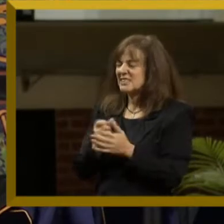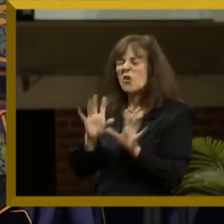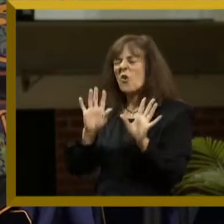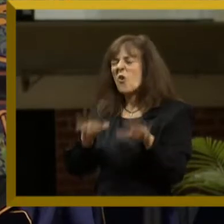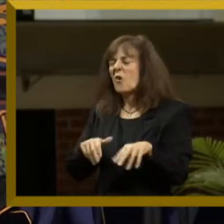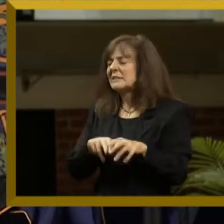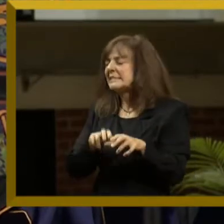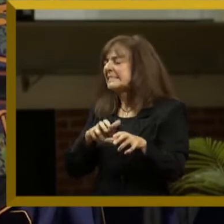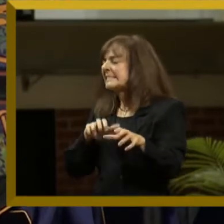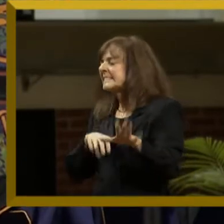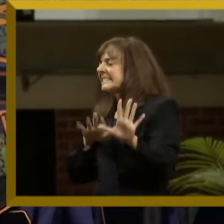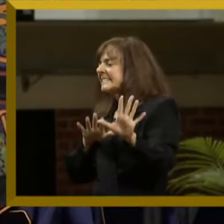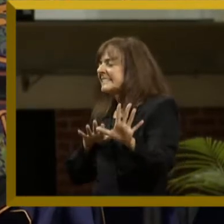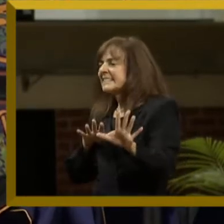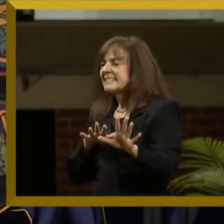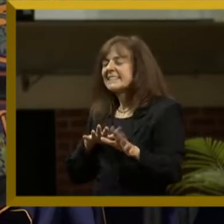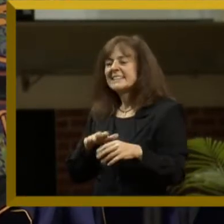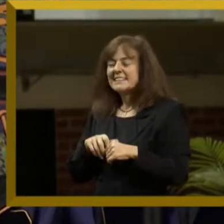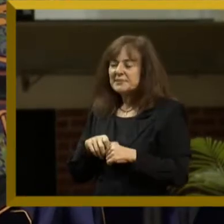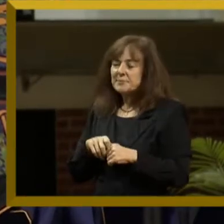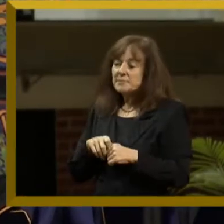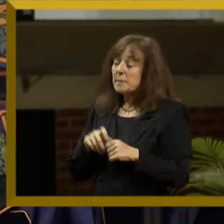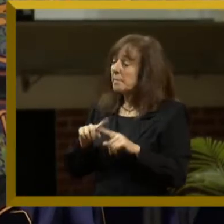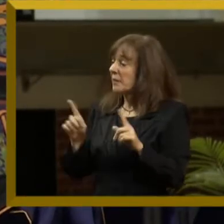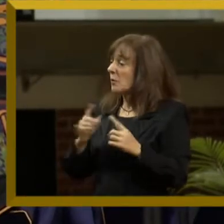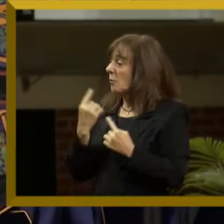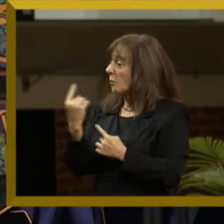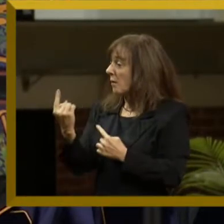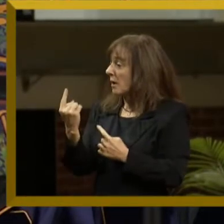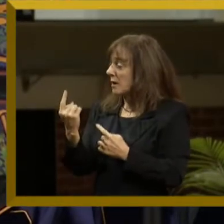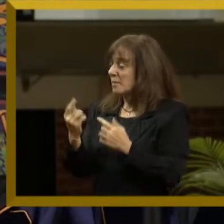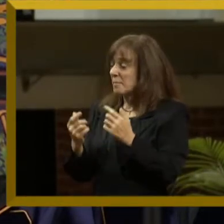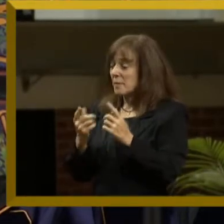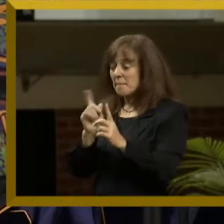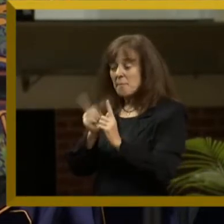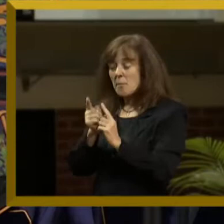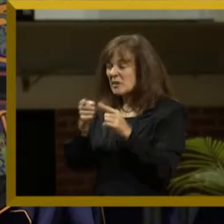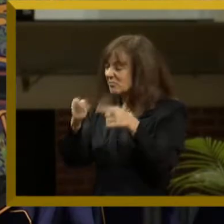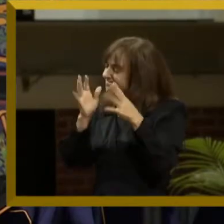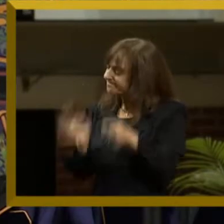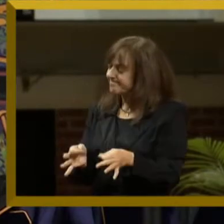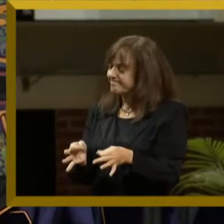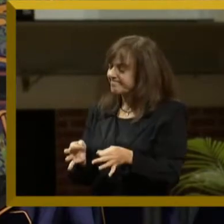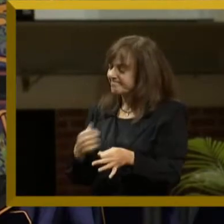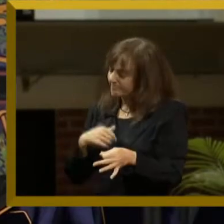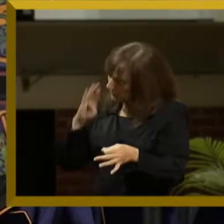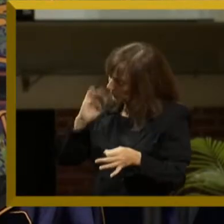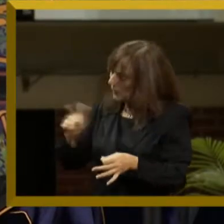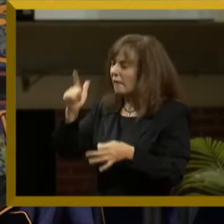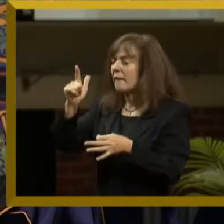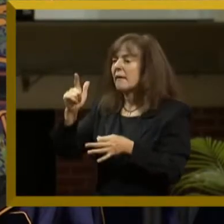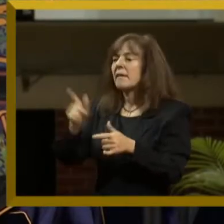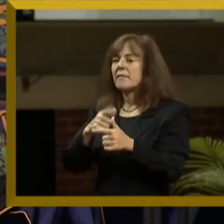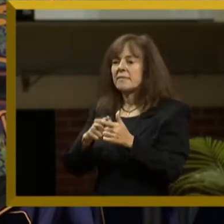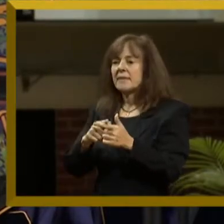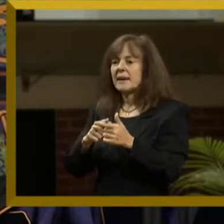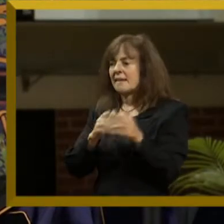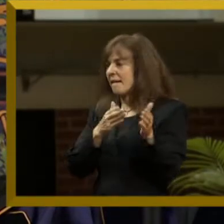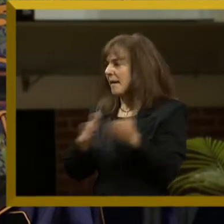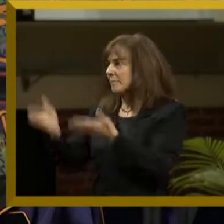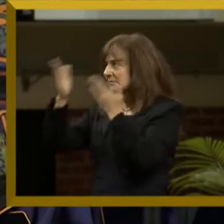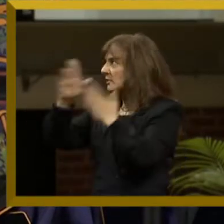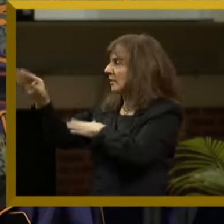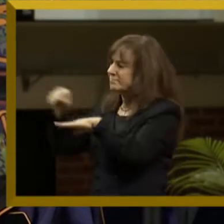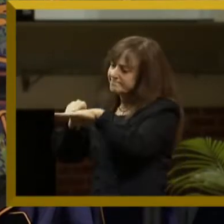back, always ineffectiveness. But the moment one definitely commits oneself, then providence moves